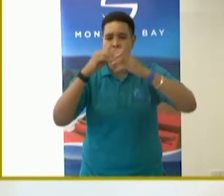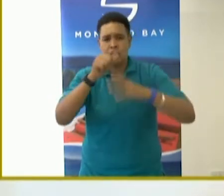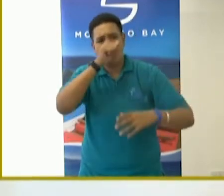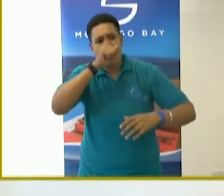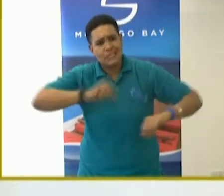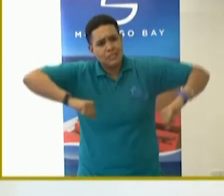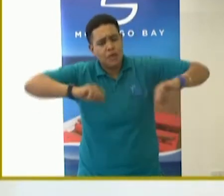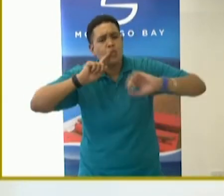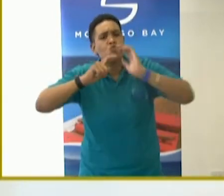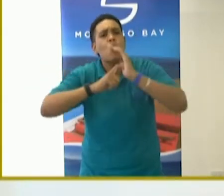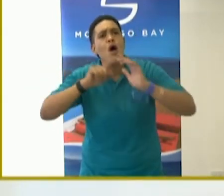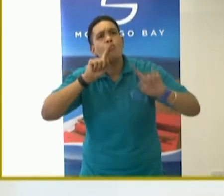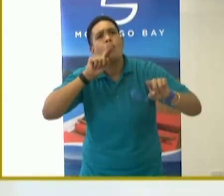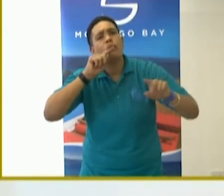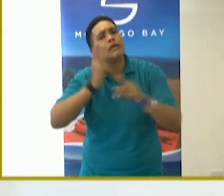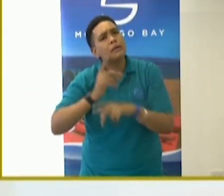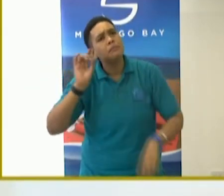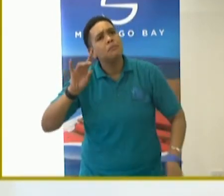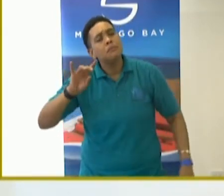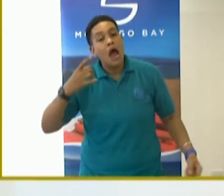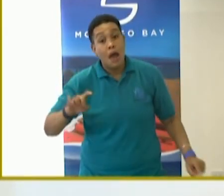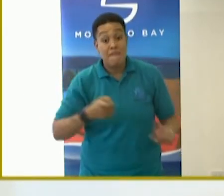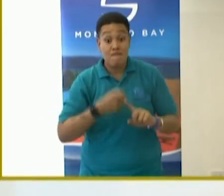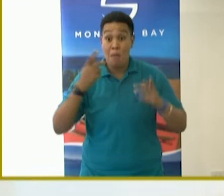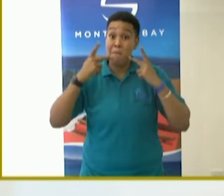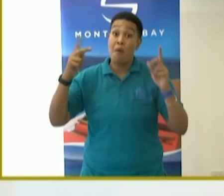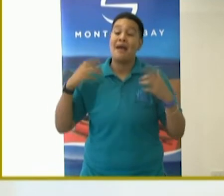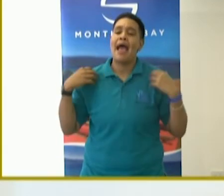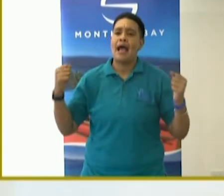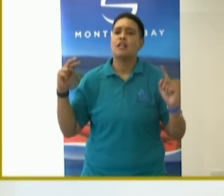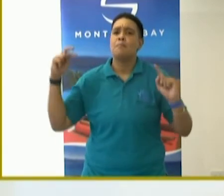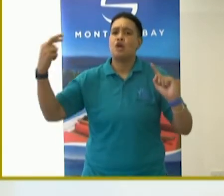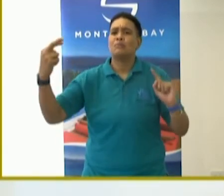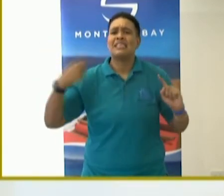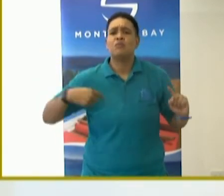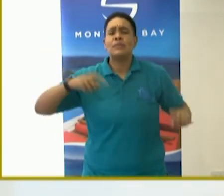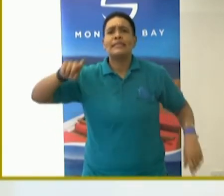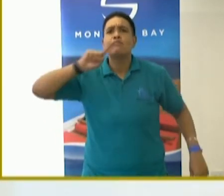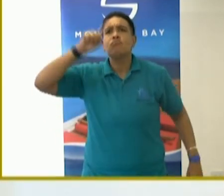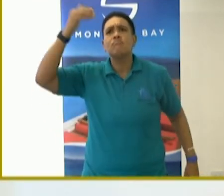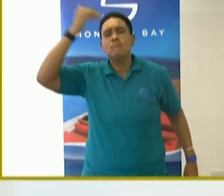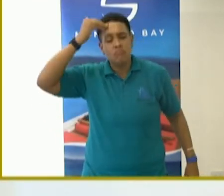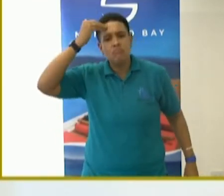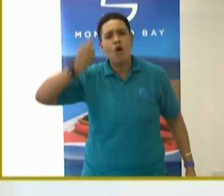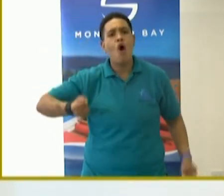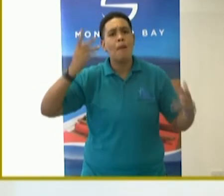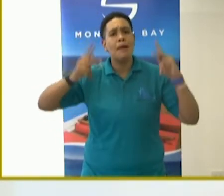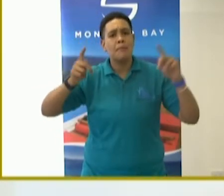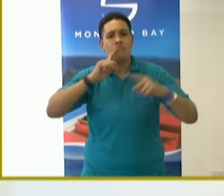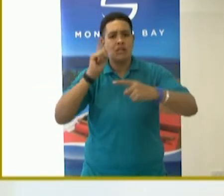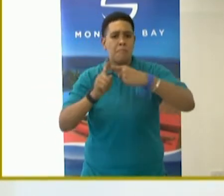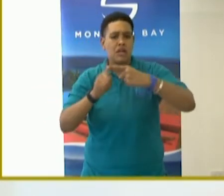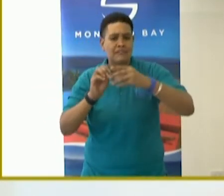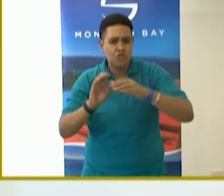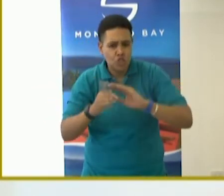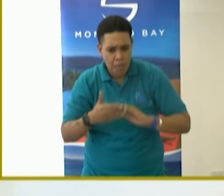will require a reporting mechanism, because from a public health standpoint, we need to know how many people are positive in the